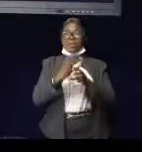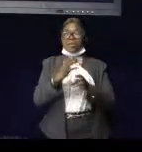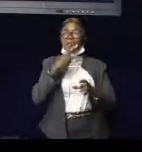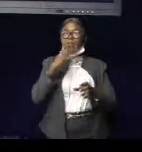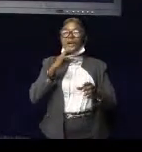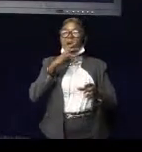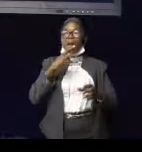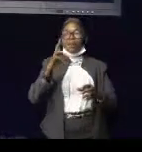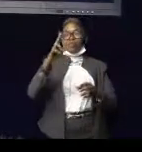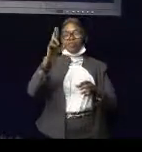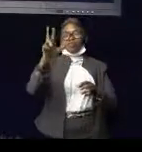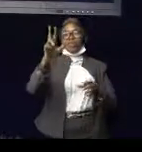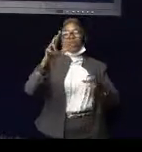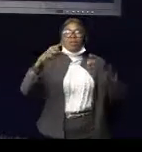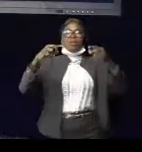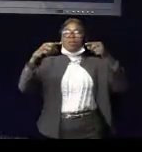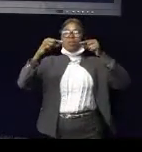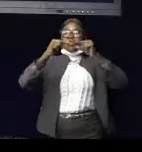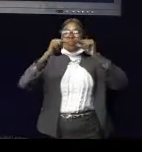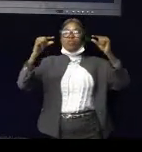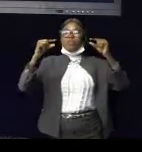3 degrees.